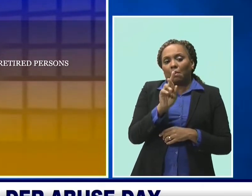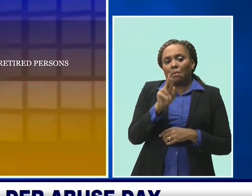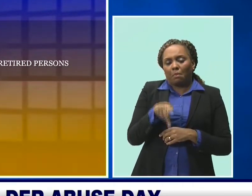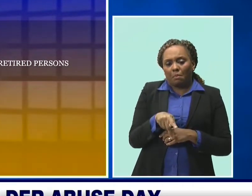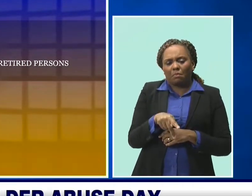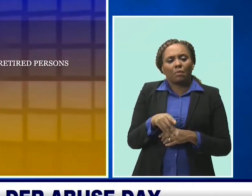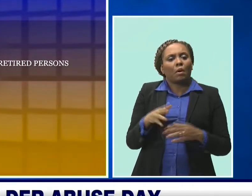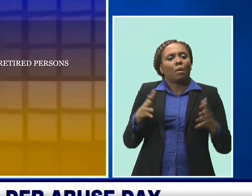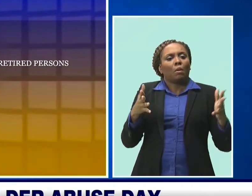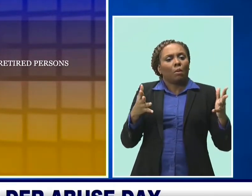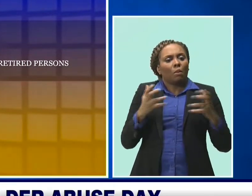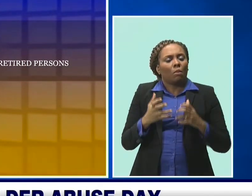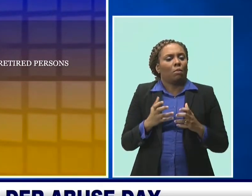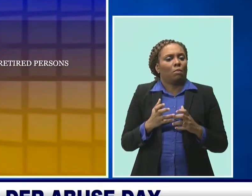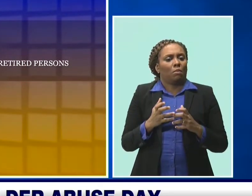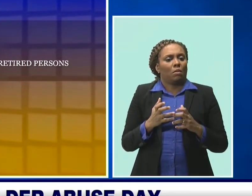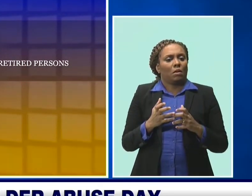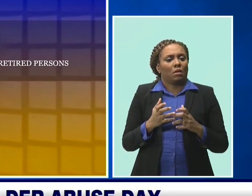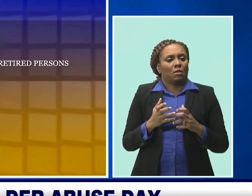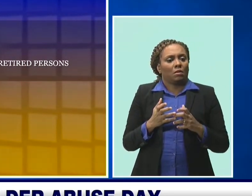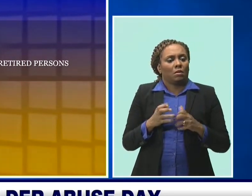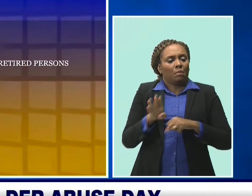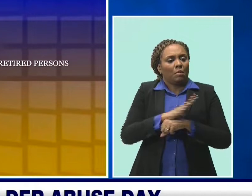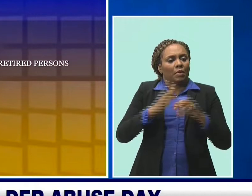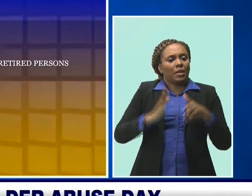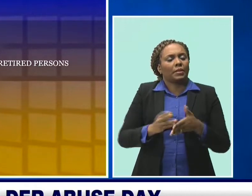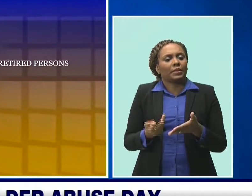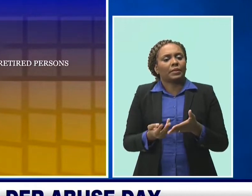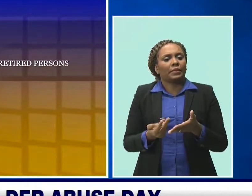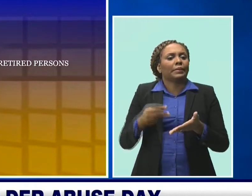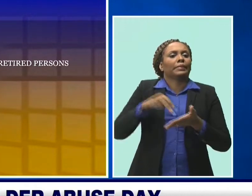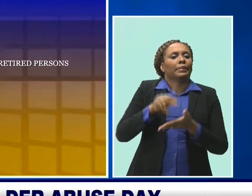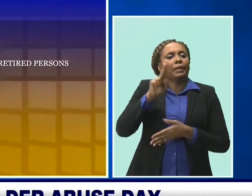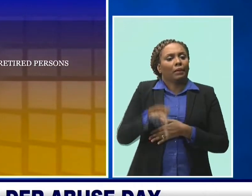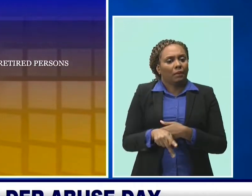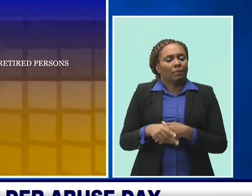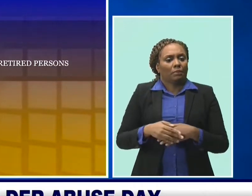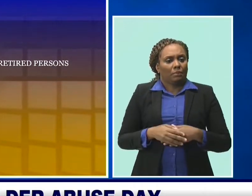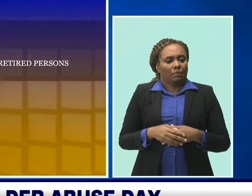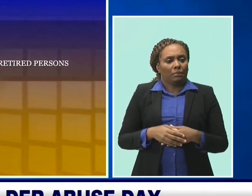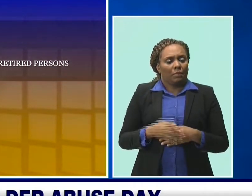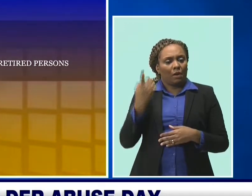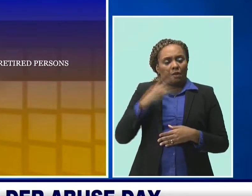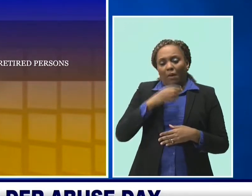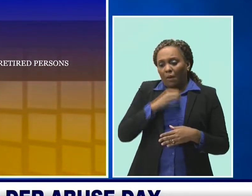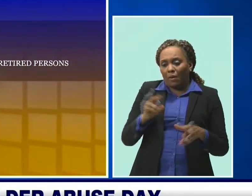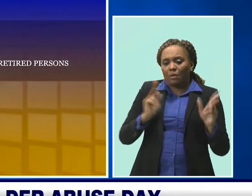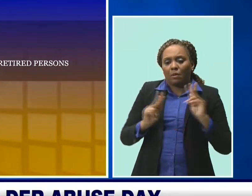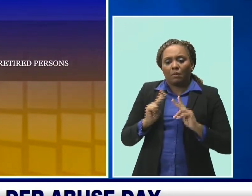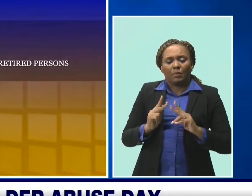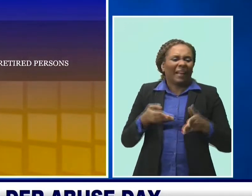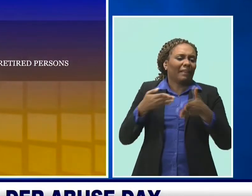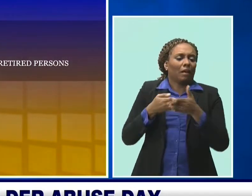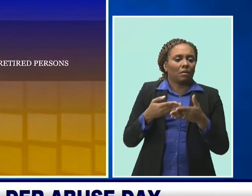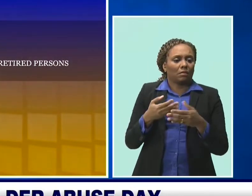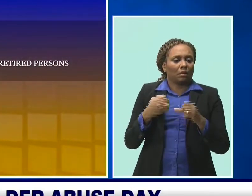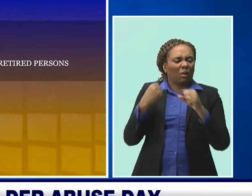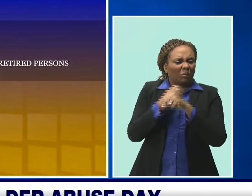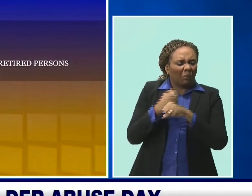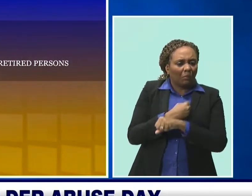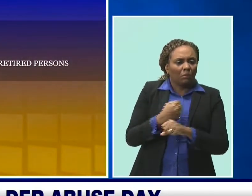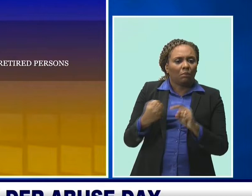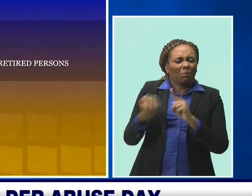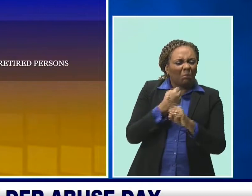this act of human indignity and to be cognizant of the red flags of elder abuse and to lift your